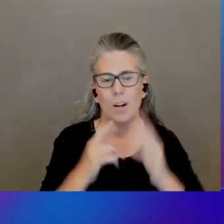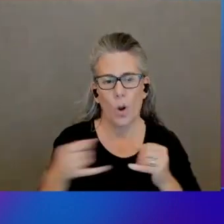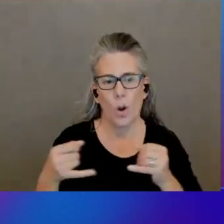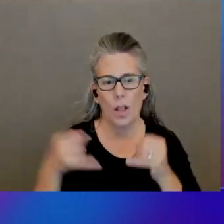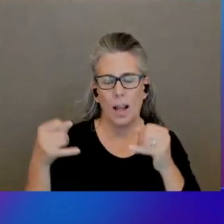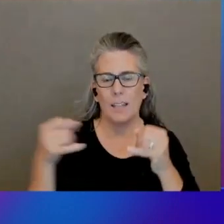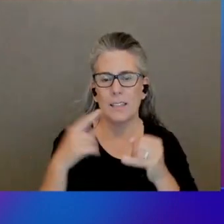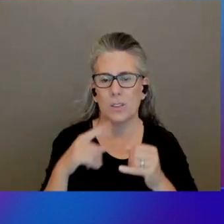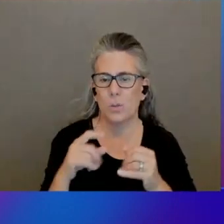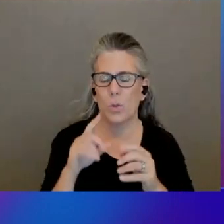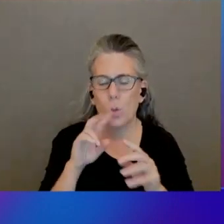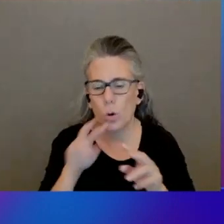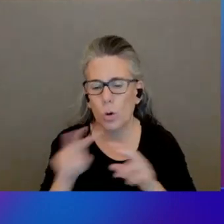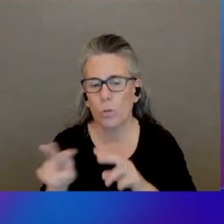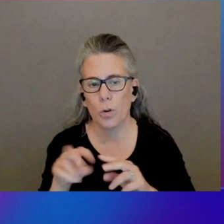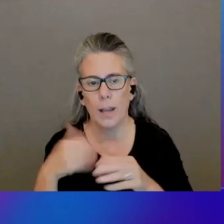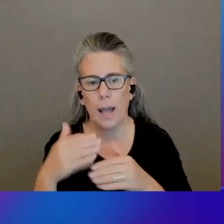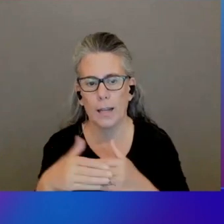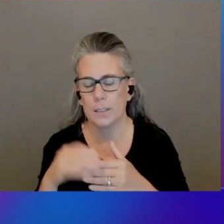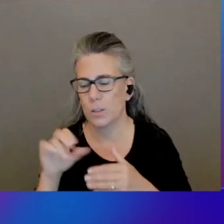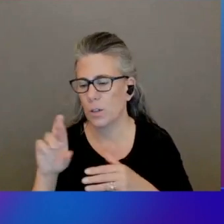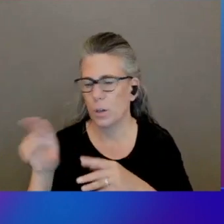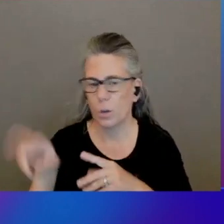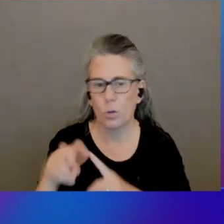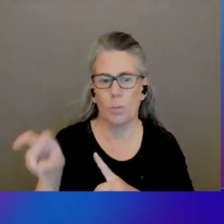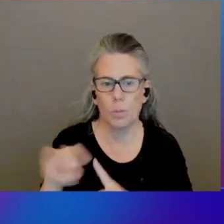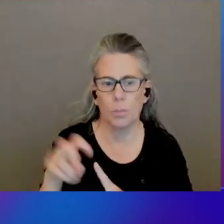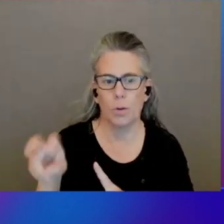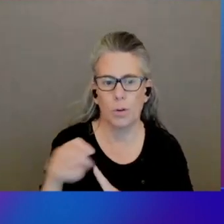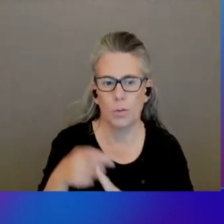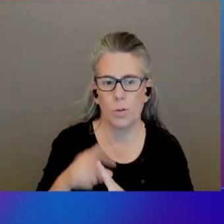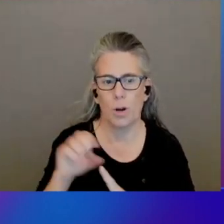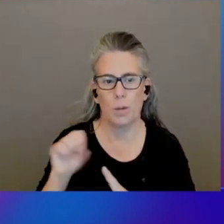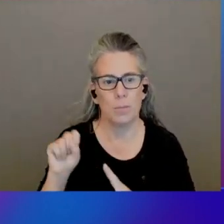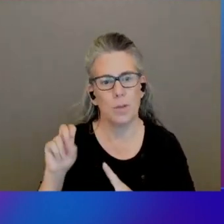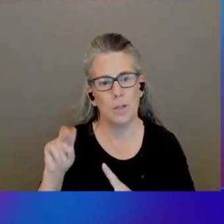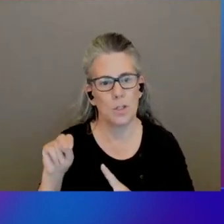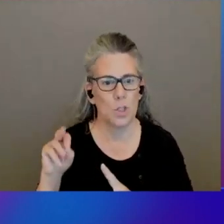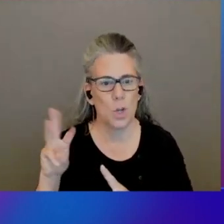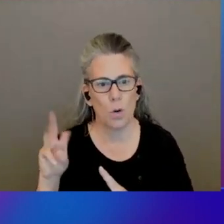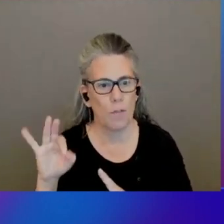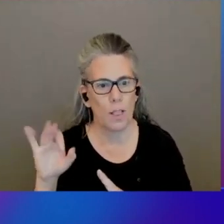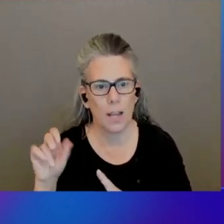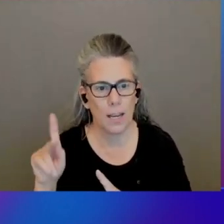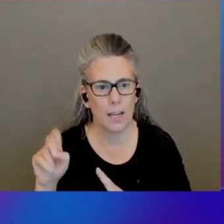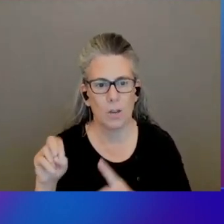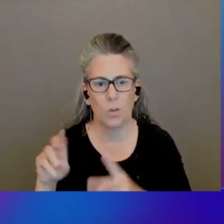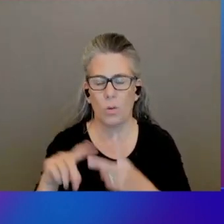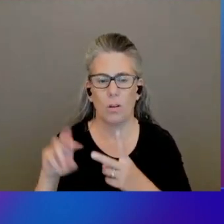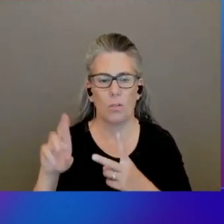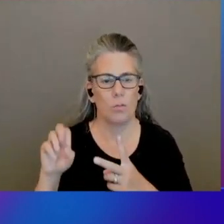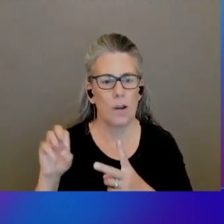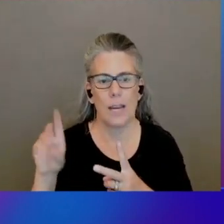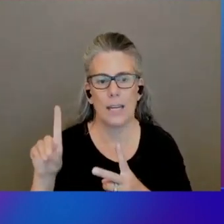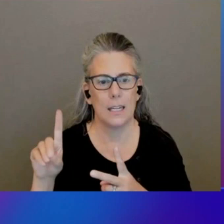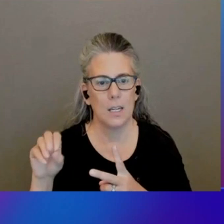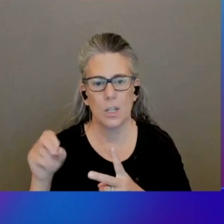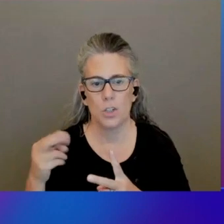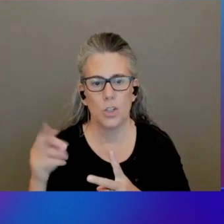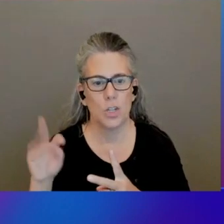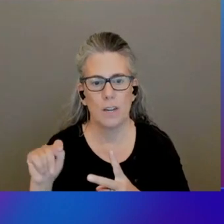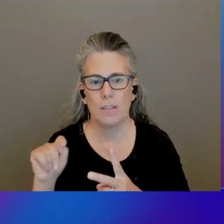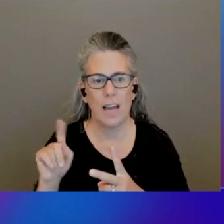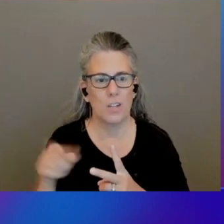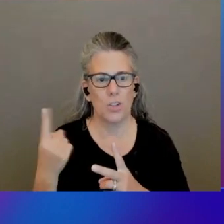this Redshift, and export them out to another system. I just hit add a connection. Yeah, and it's very simple.